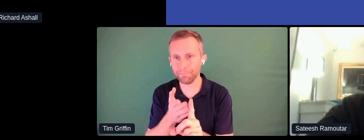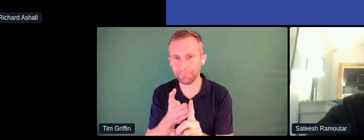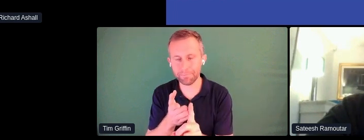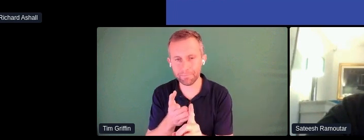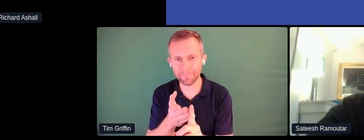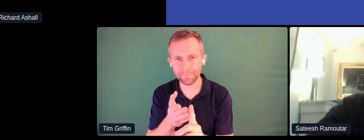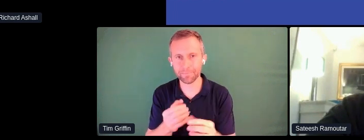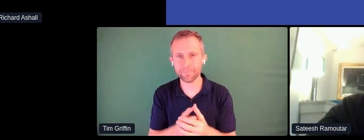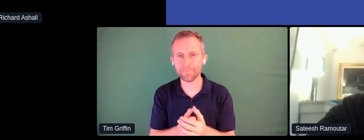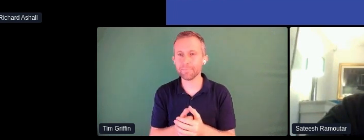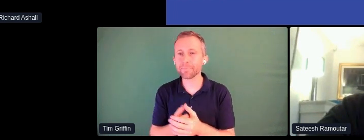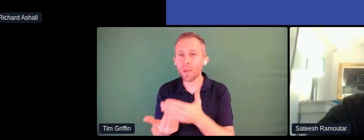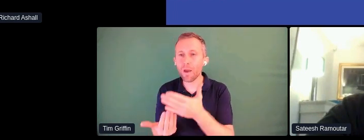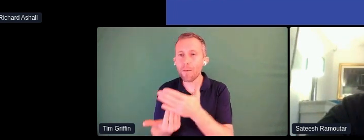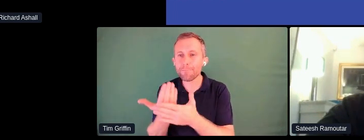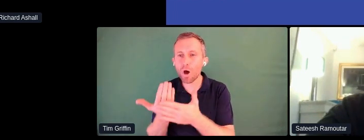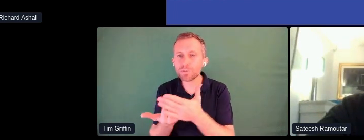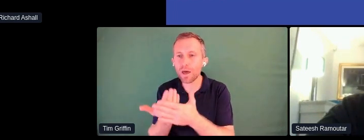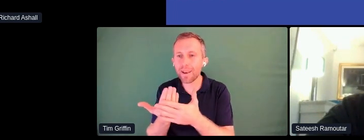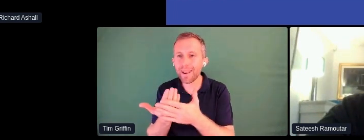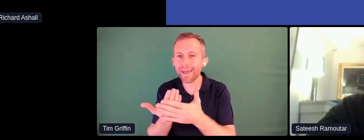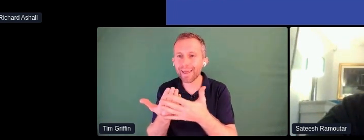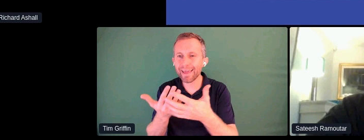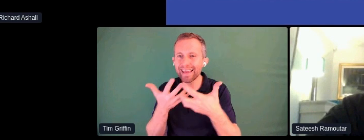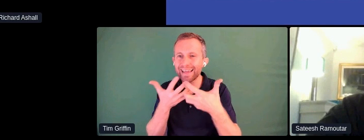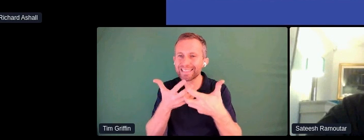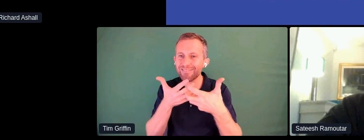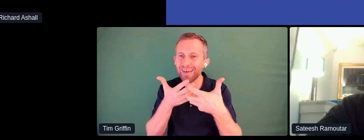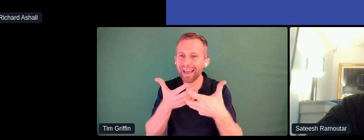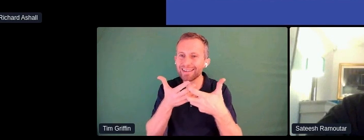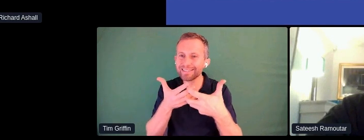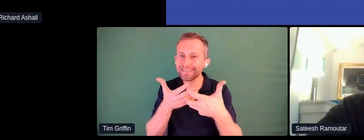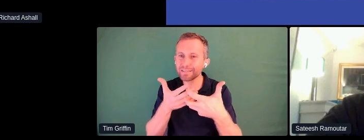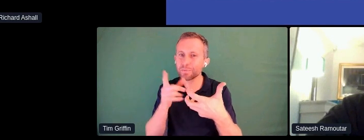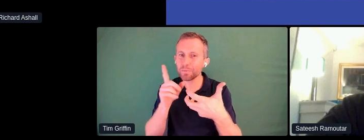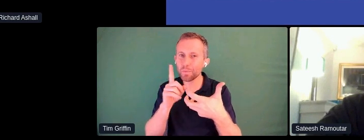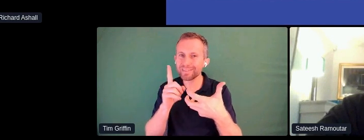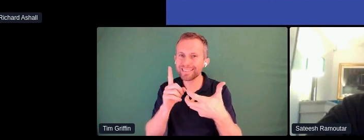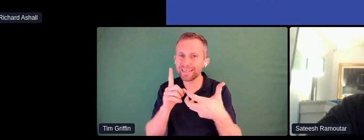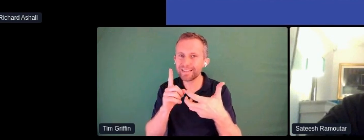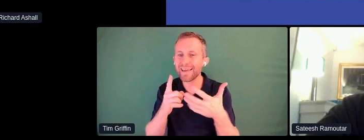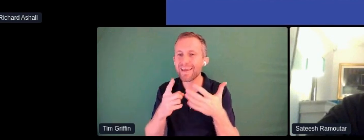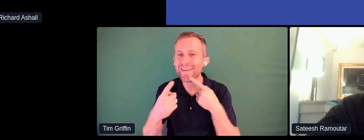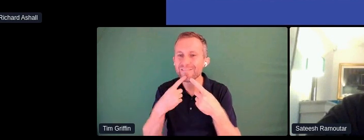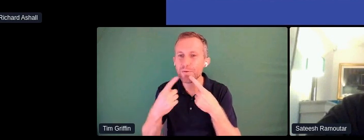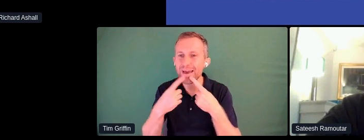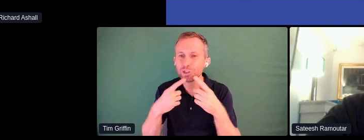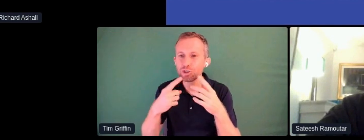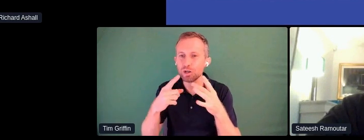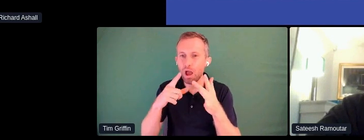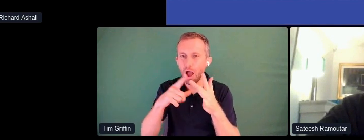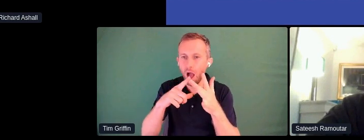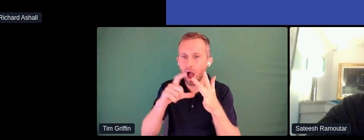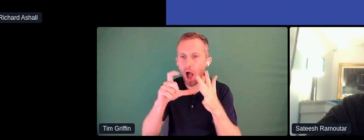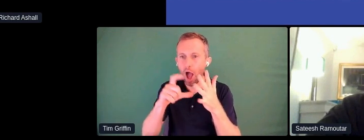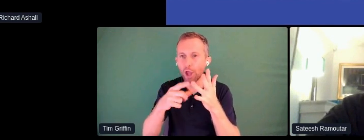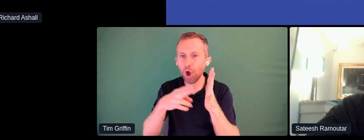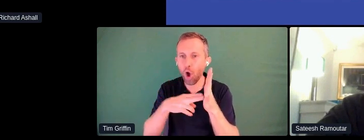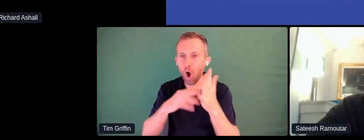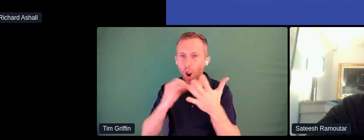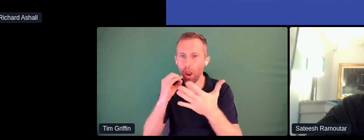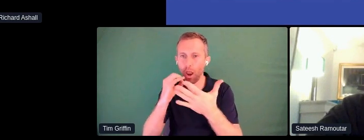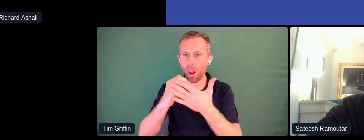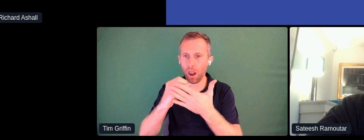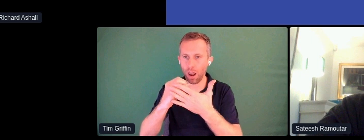modern interfaces is they often remove the icon information. So with Easology, we've actually